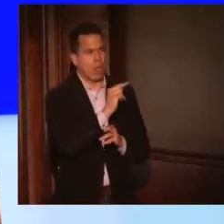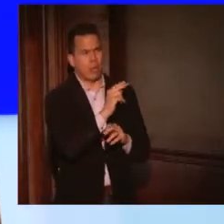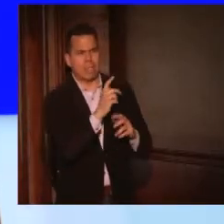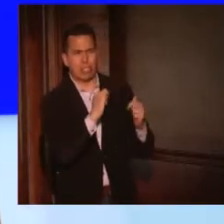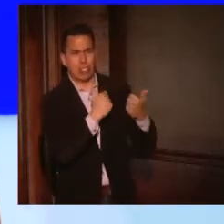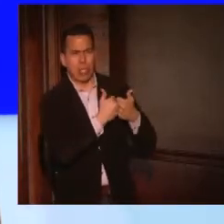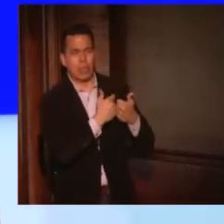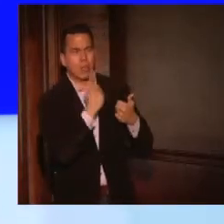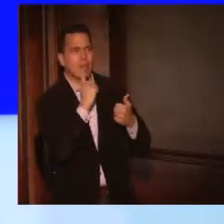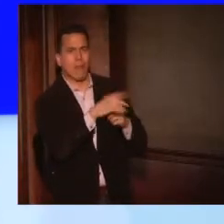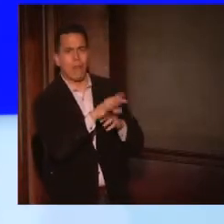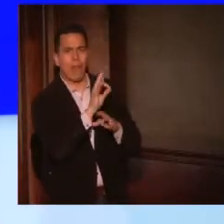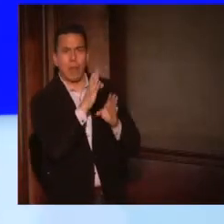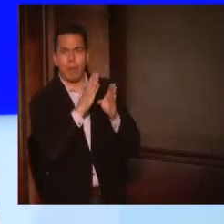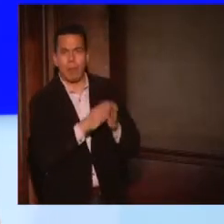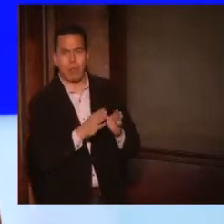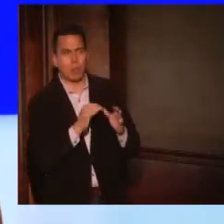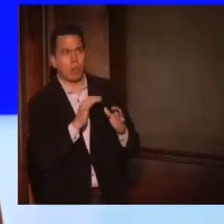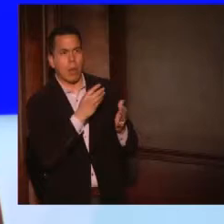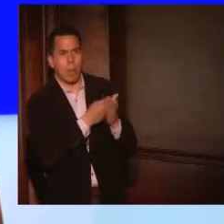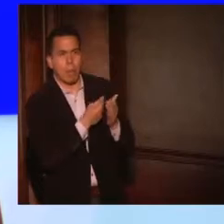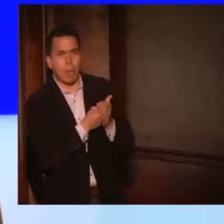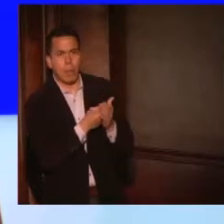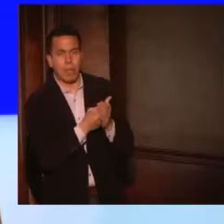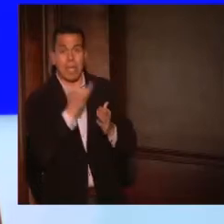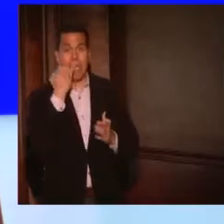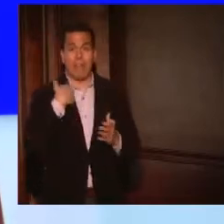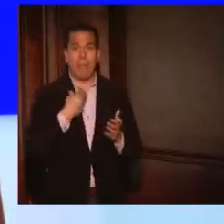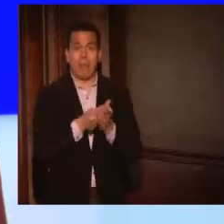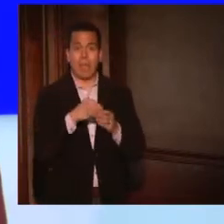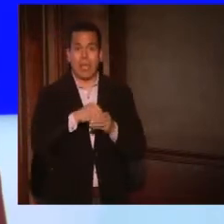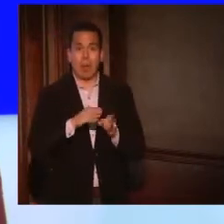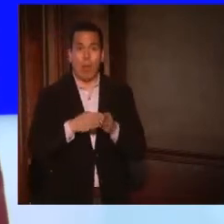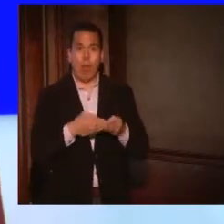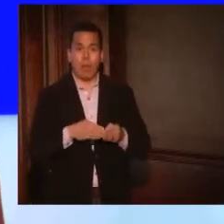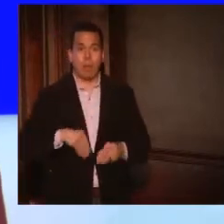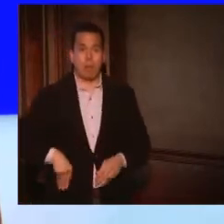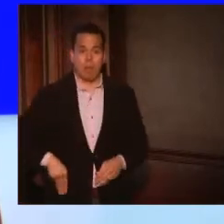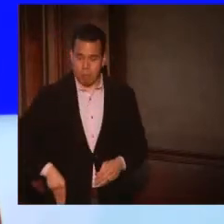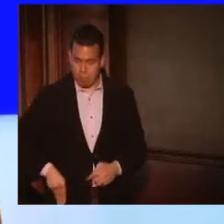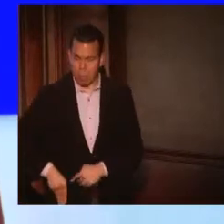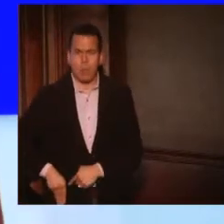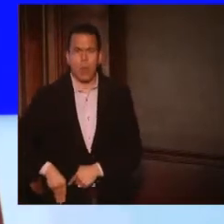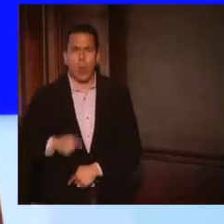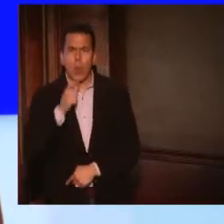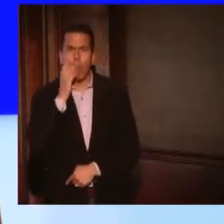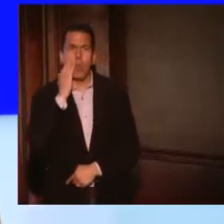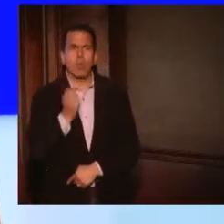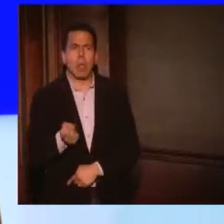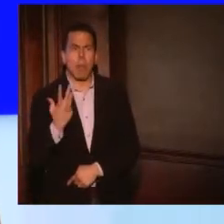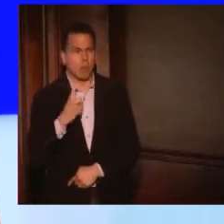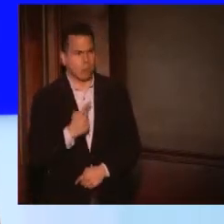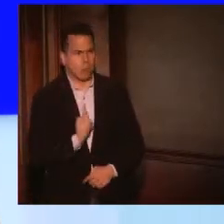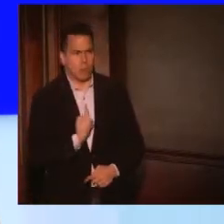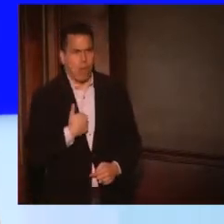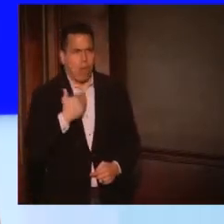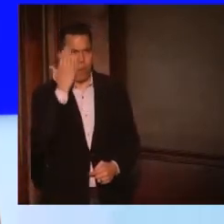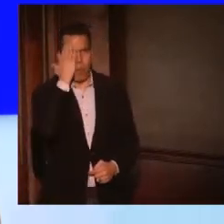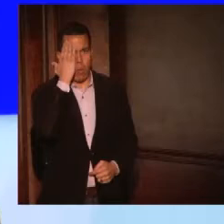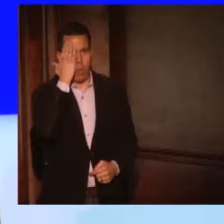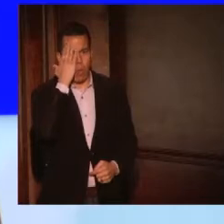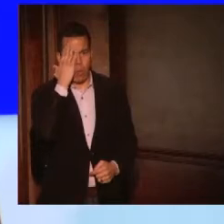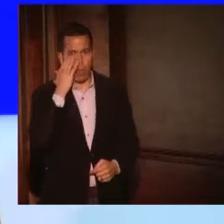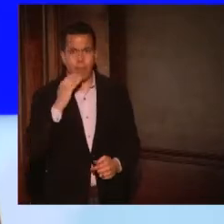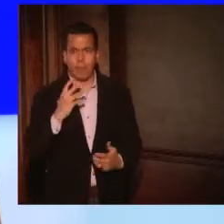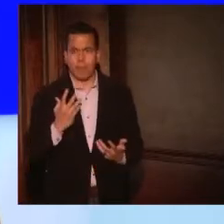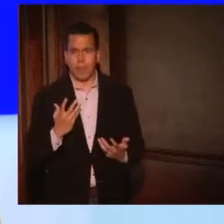But when you have the money in your wallet, only you know how much money you mm-hmm. have. And you can go anywhere and part of the world and